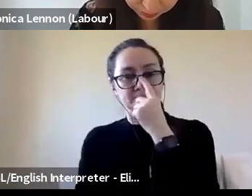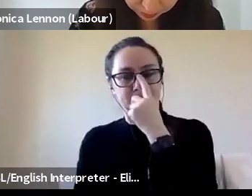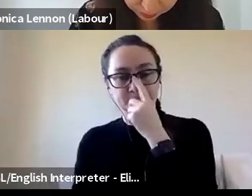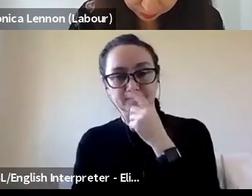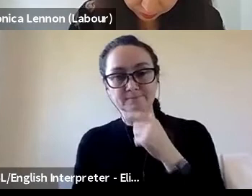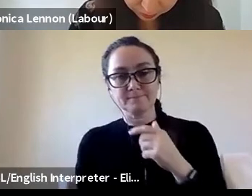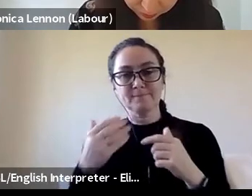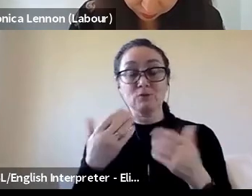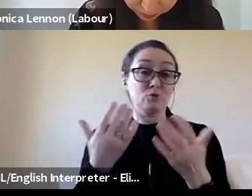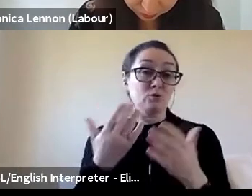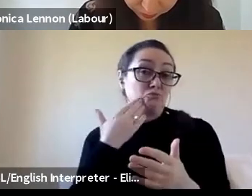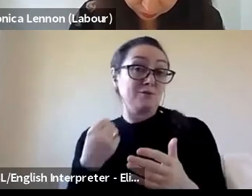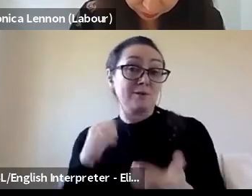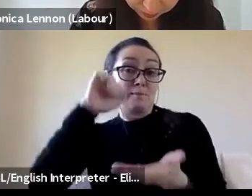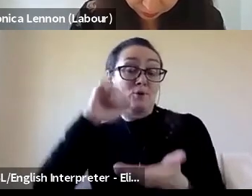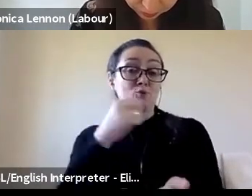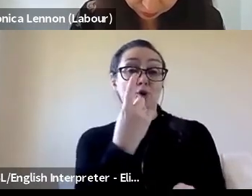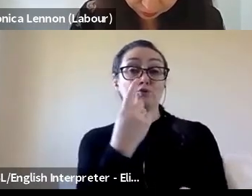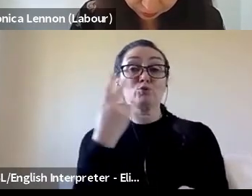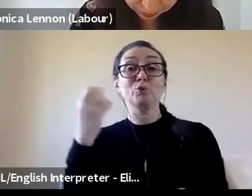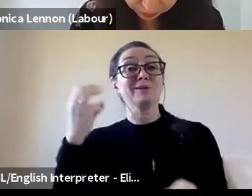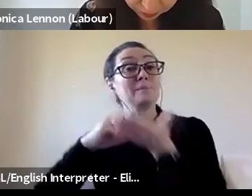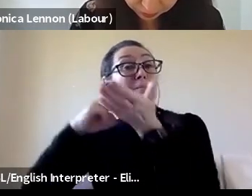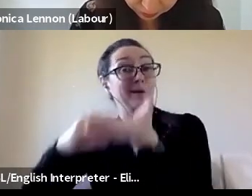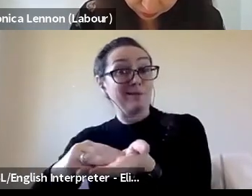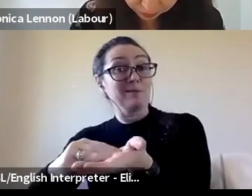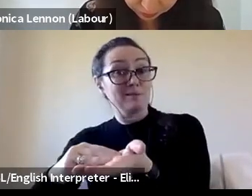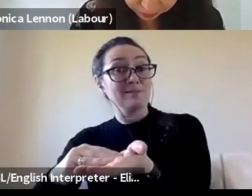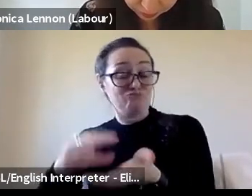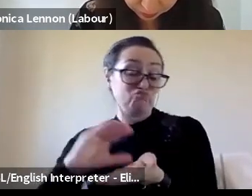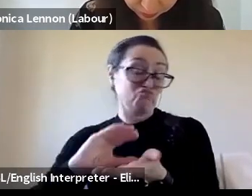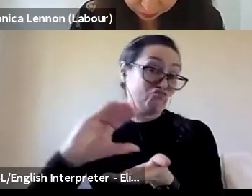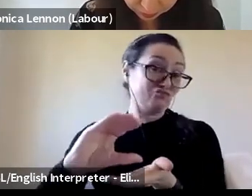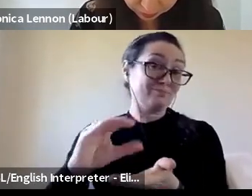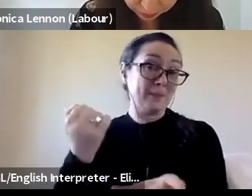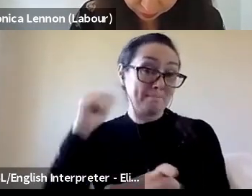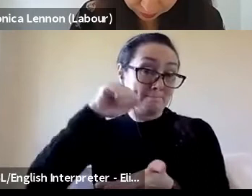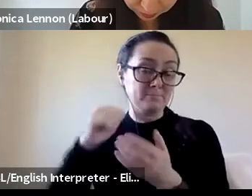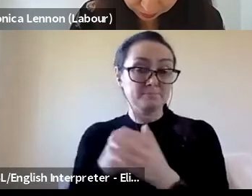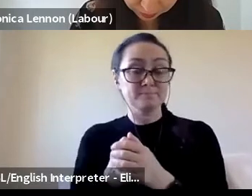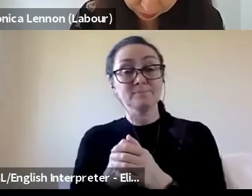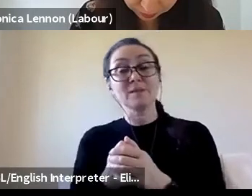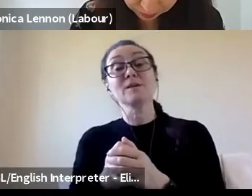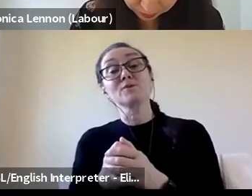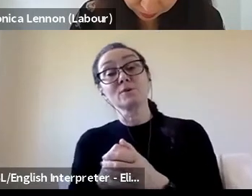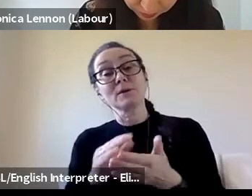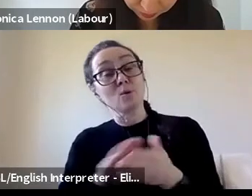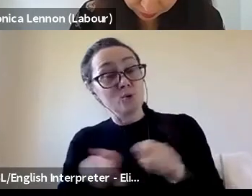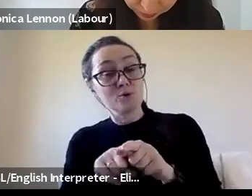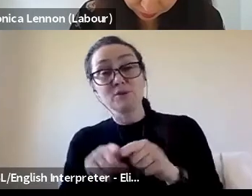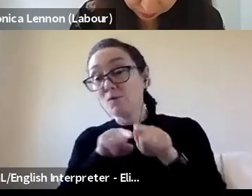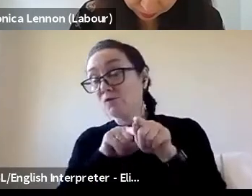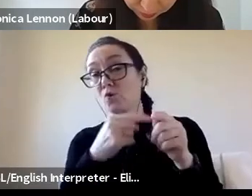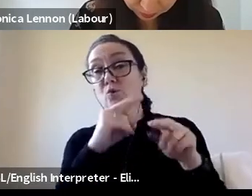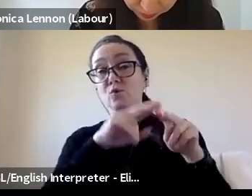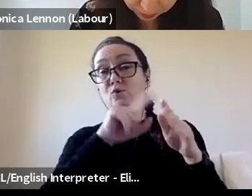pounds in the most recent budget. So basically, we need to get on with the improvements that Feely identified as well by avoiding centralisation